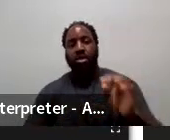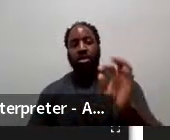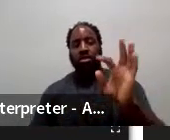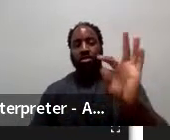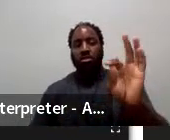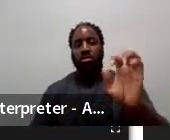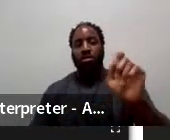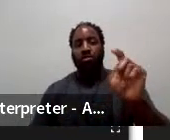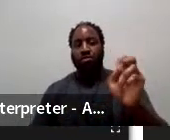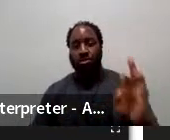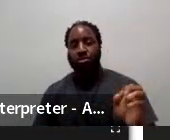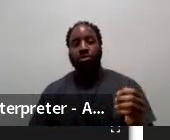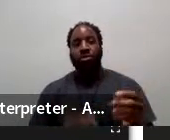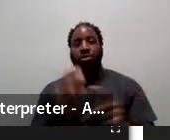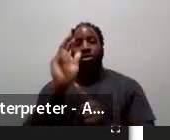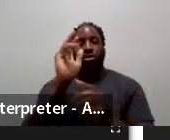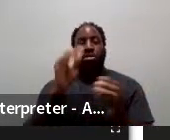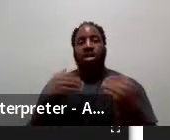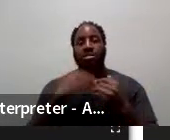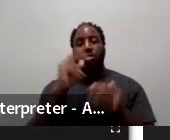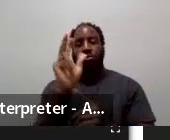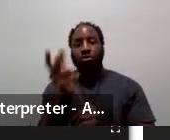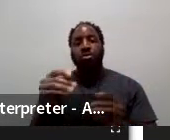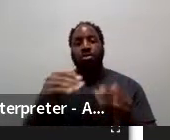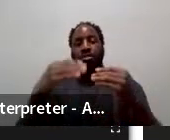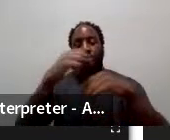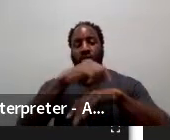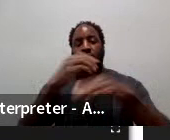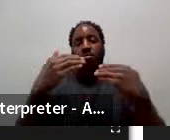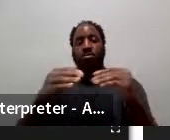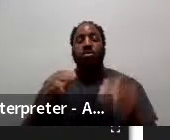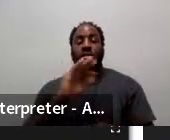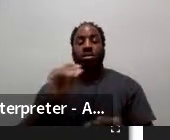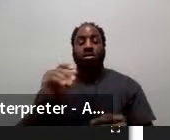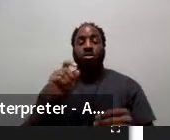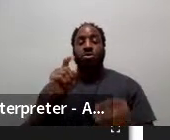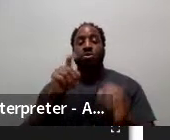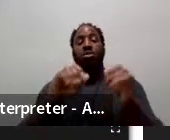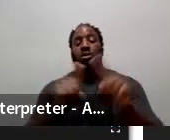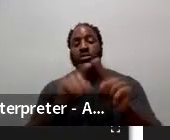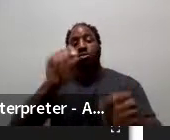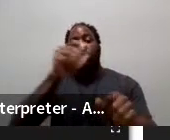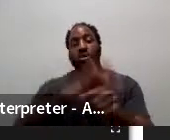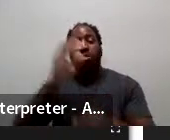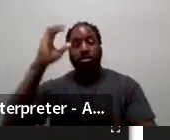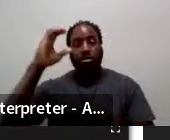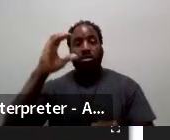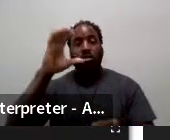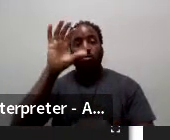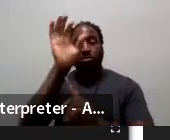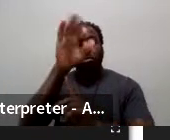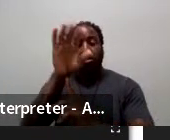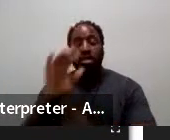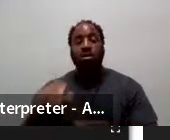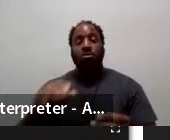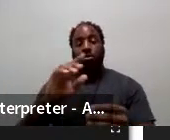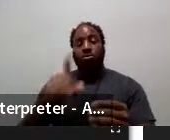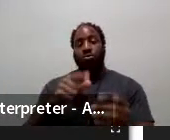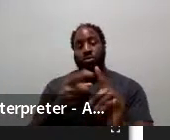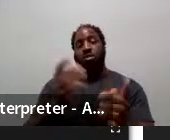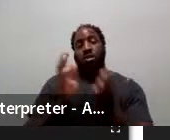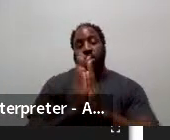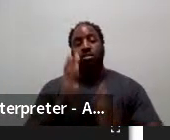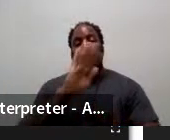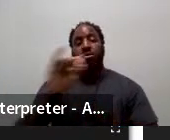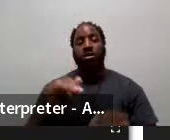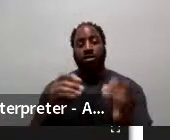be able to unmute yourself and turn on your camera when you are called on by the moderator. If you're dialing in by phone, please press *9 to ask your question during